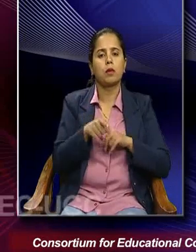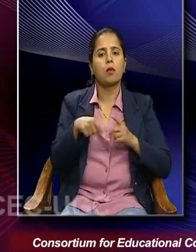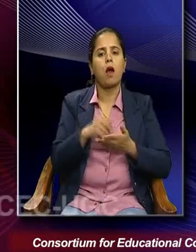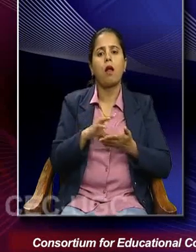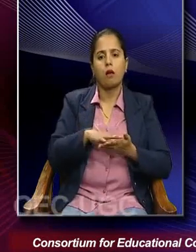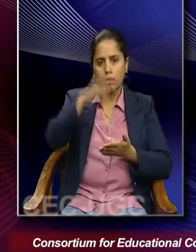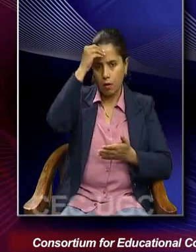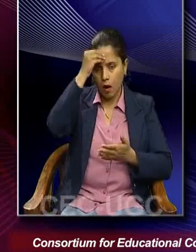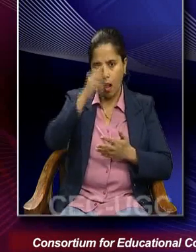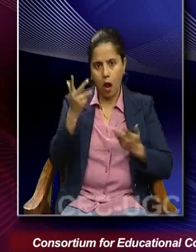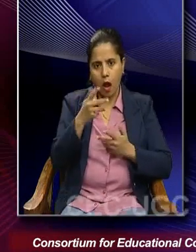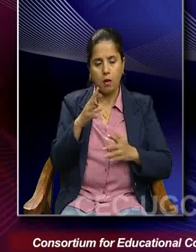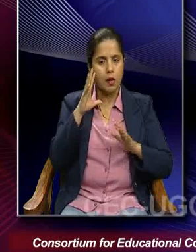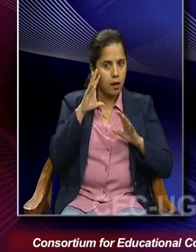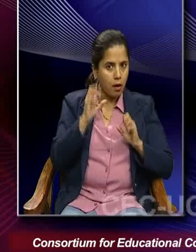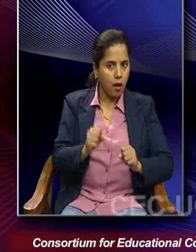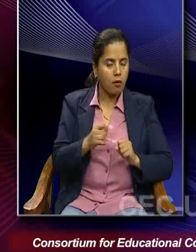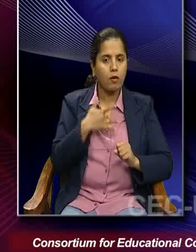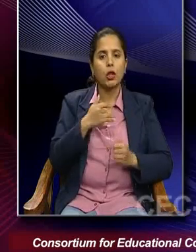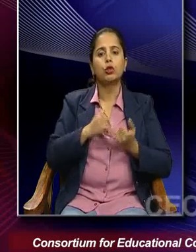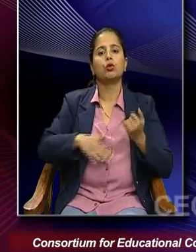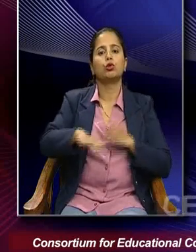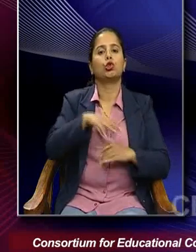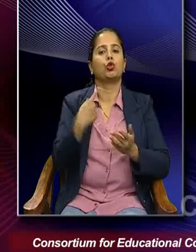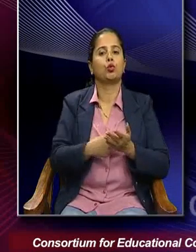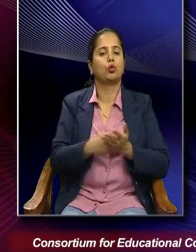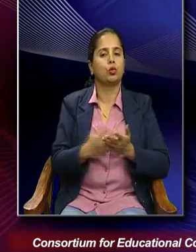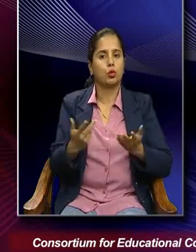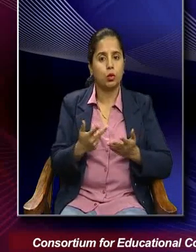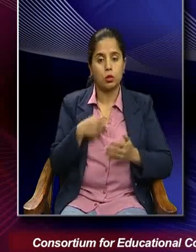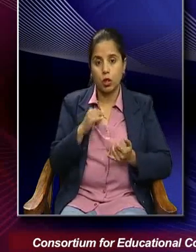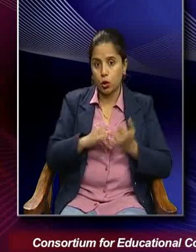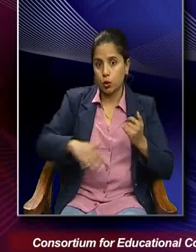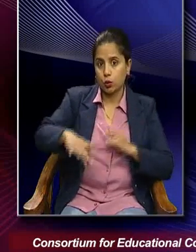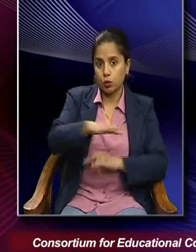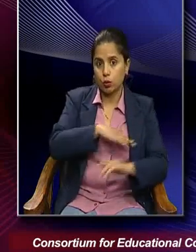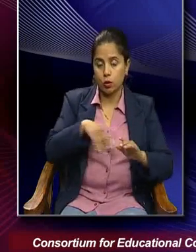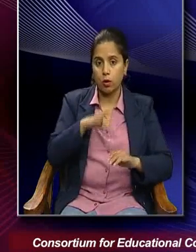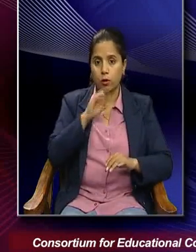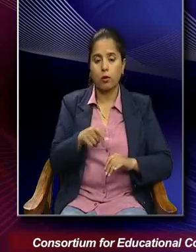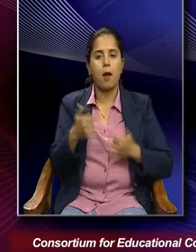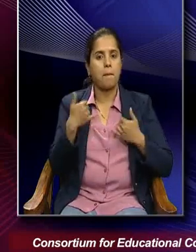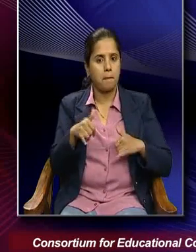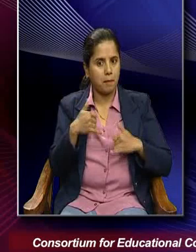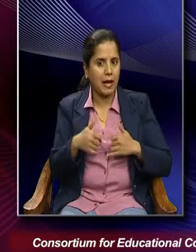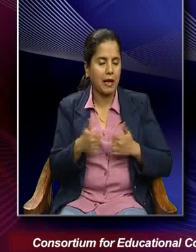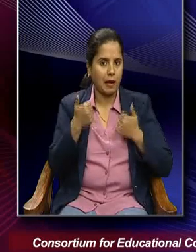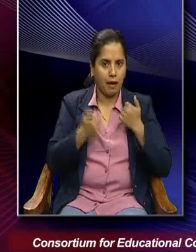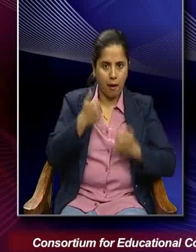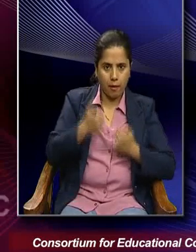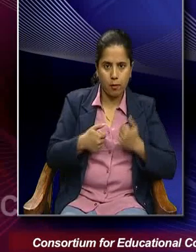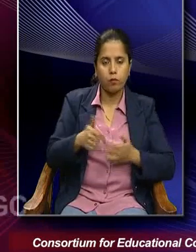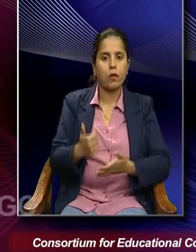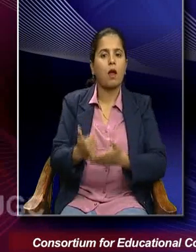us certain stages of socialization which we have already talked about in the development of self. The